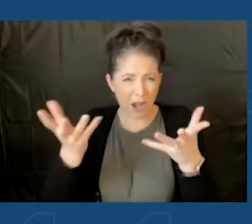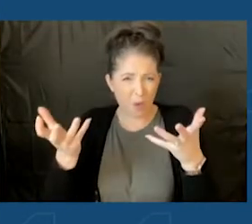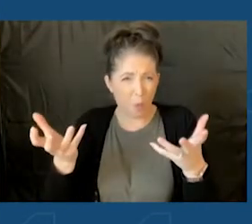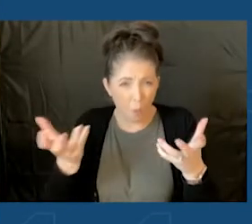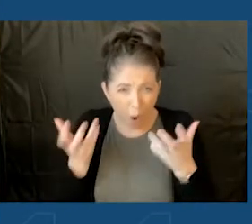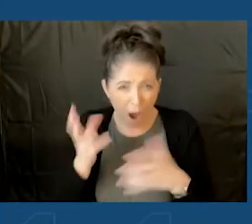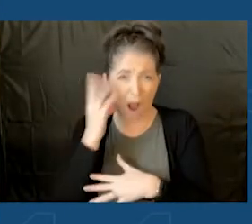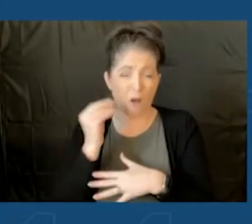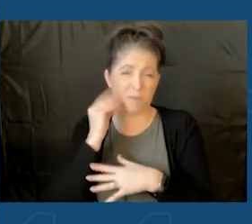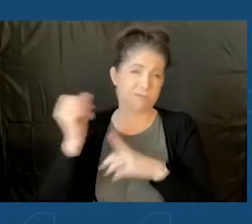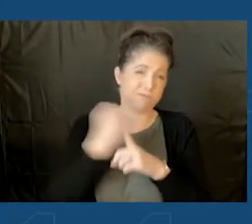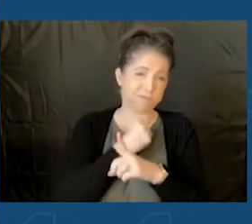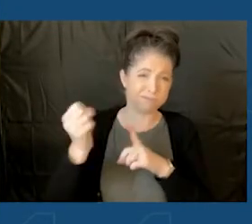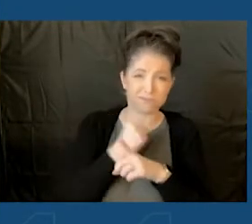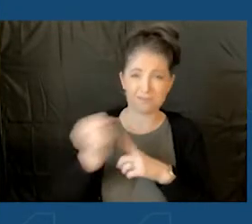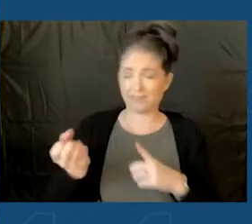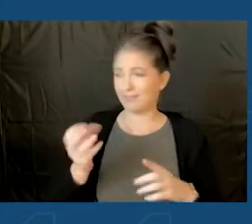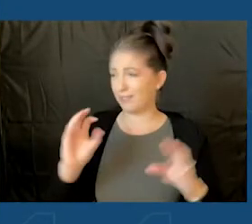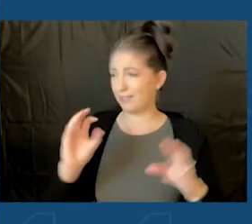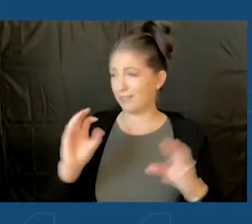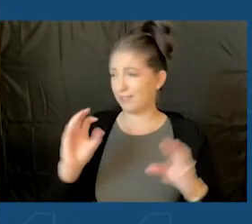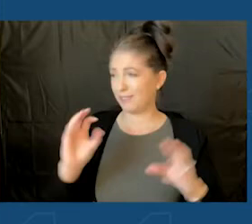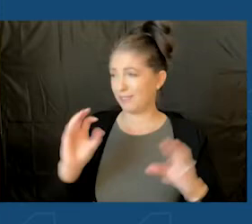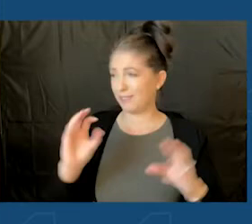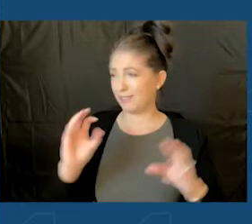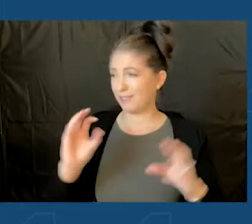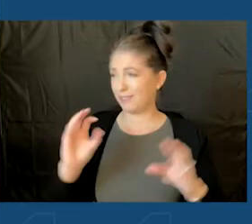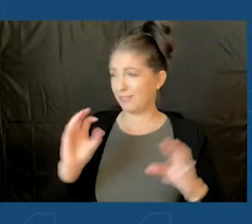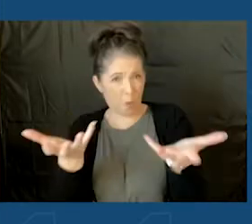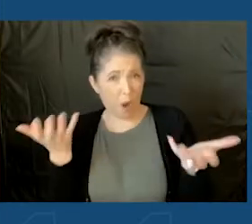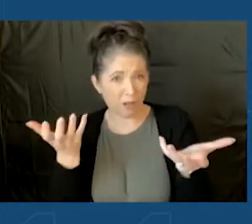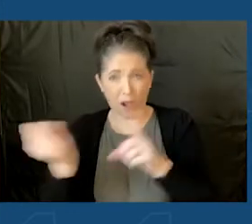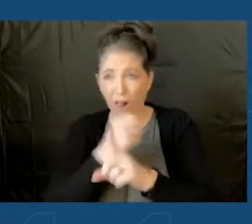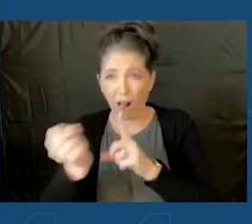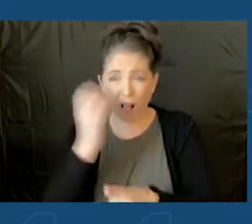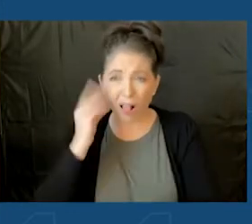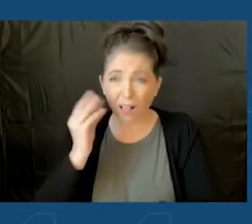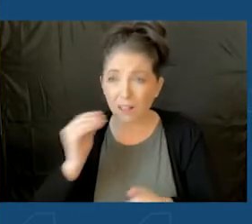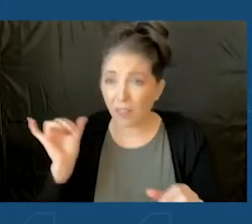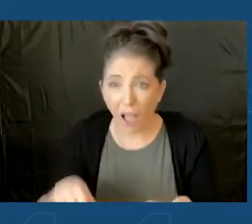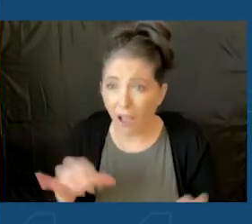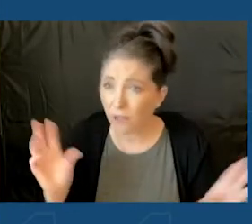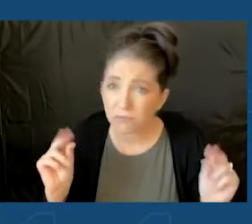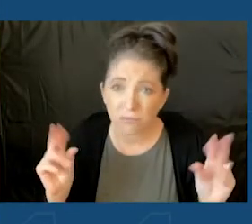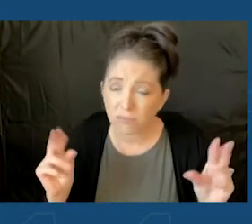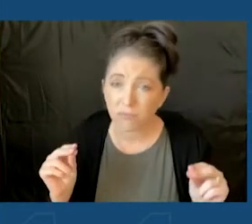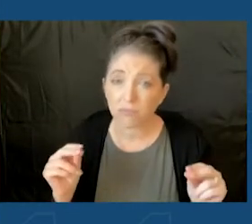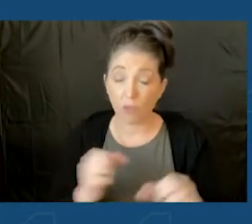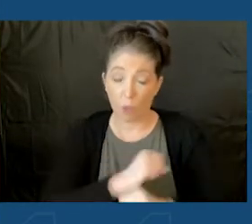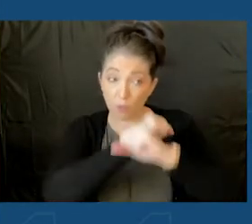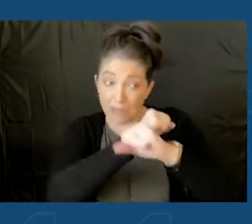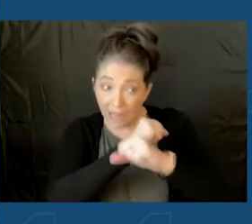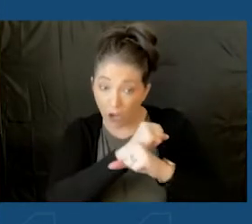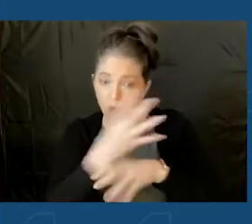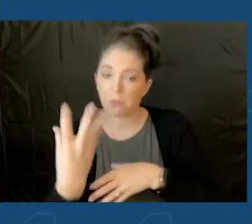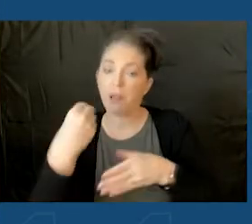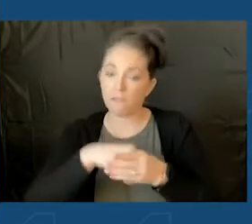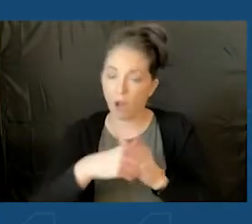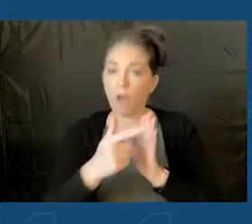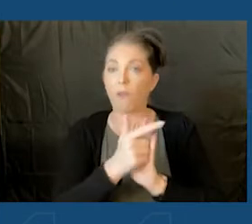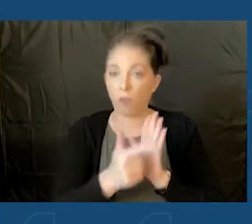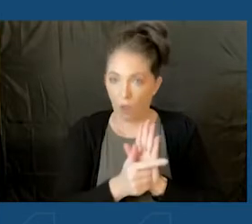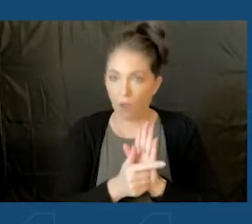this room wants to be assaulted coming to their place of work. The protections that are needed are in this bill. And I thank this governor